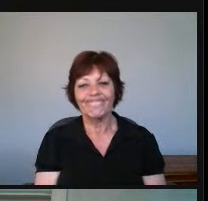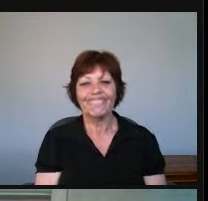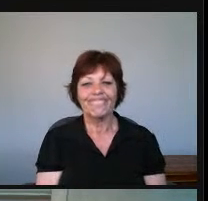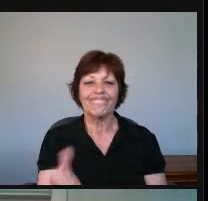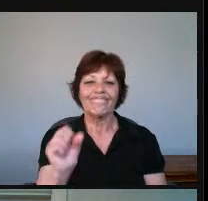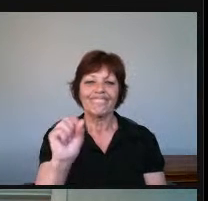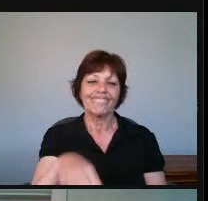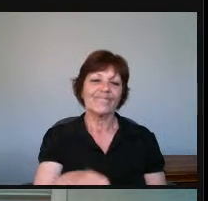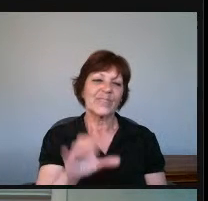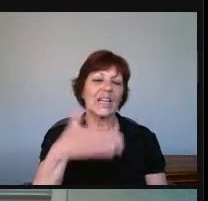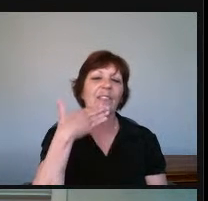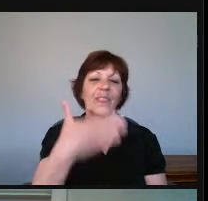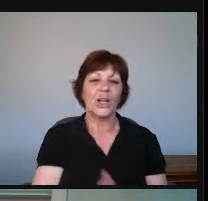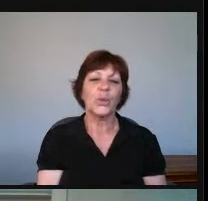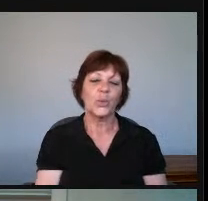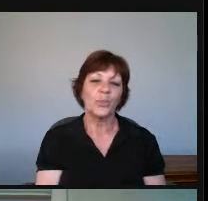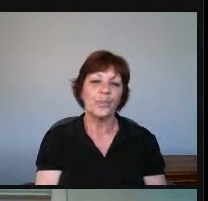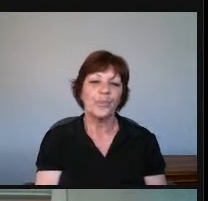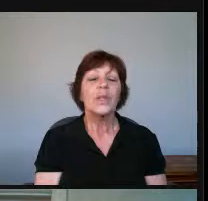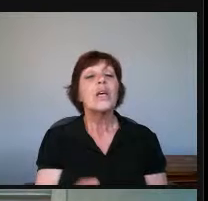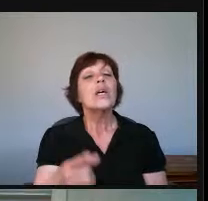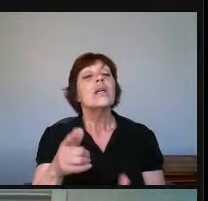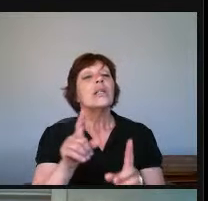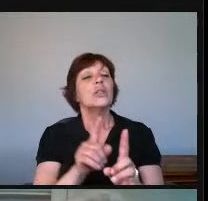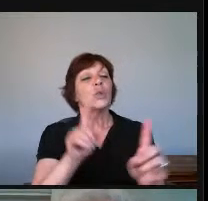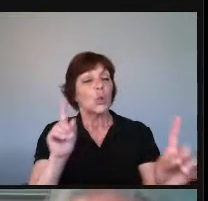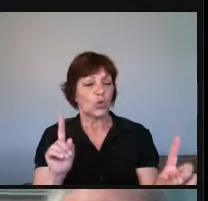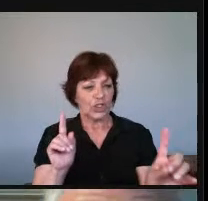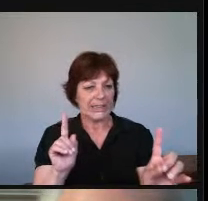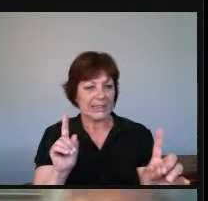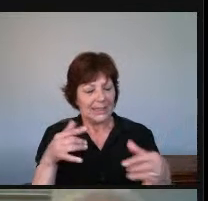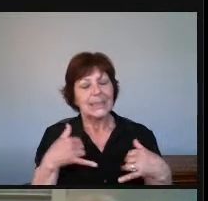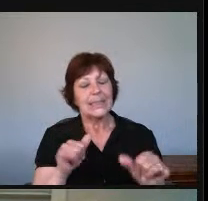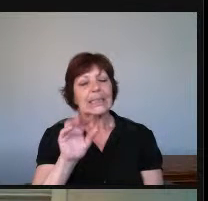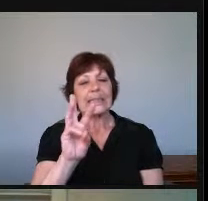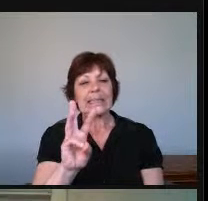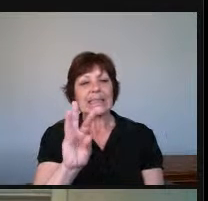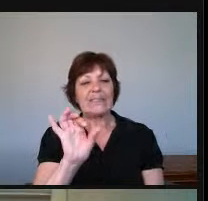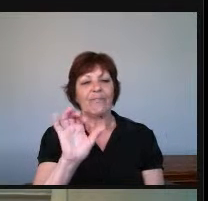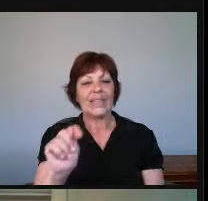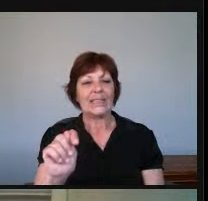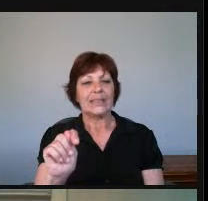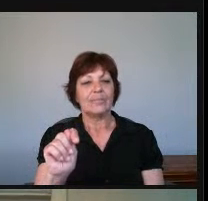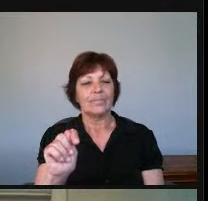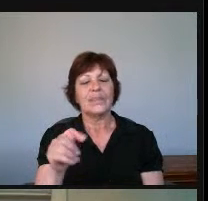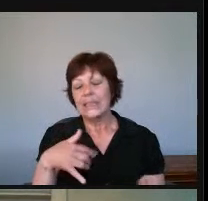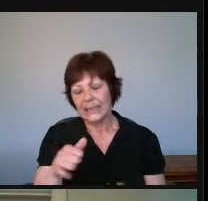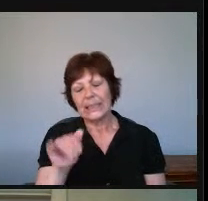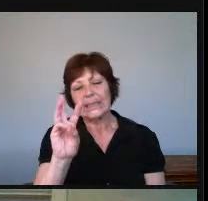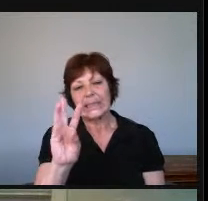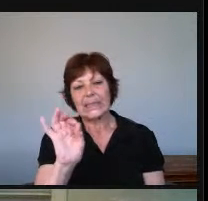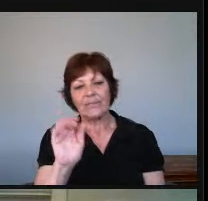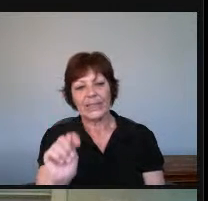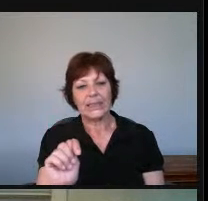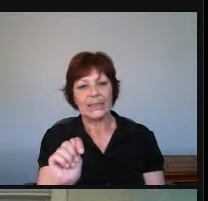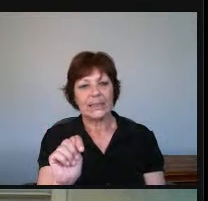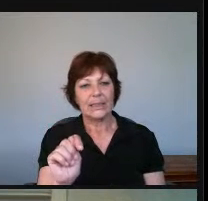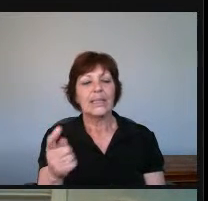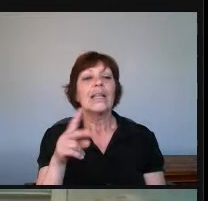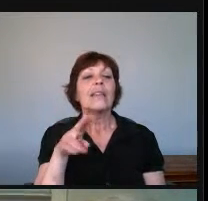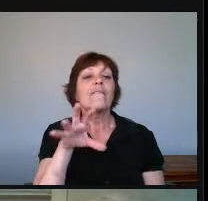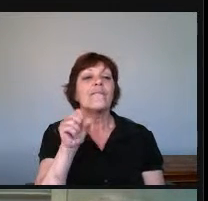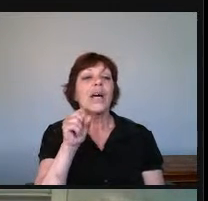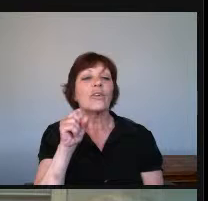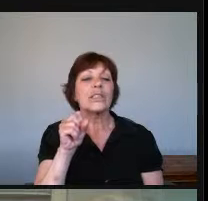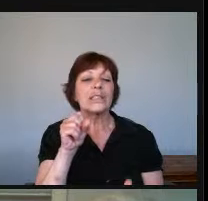Yeah. Okay, thank you. I'm answering the question. Social distancing is still 6 feet. There was some question about it, but it's still 6 feet. The virus travels